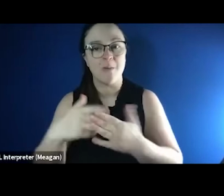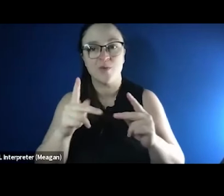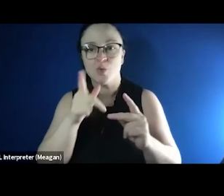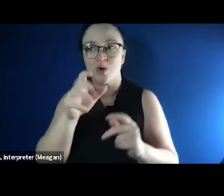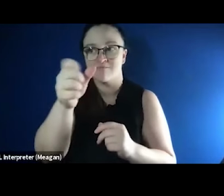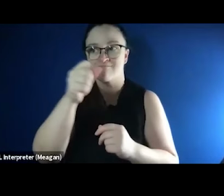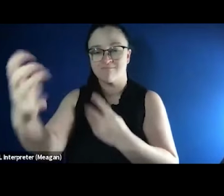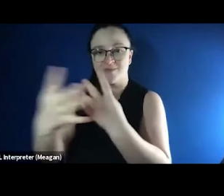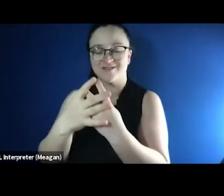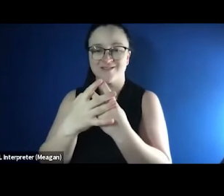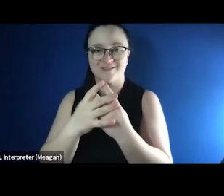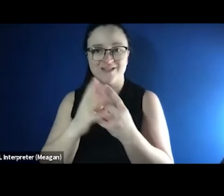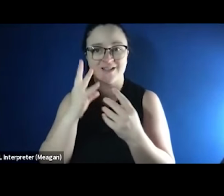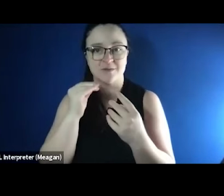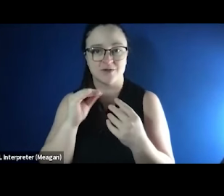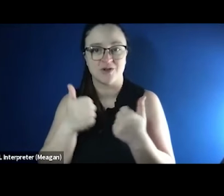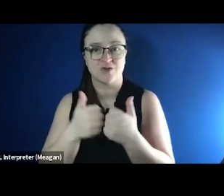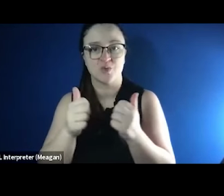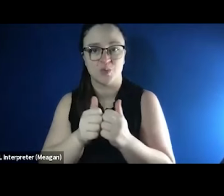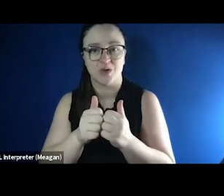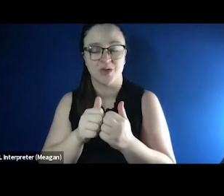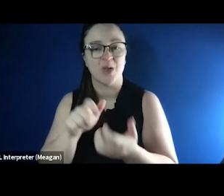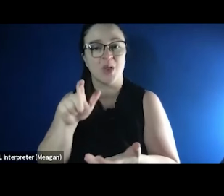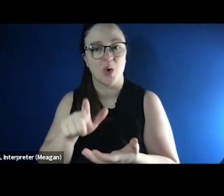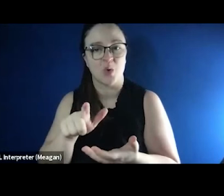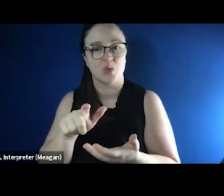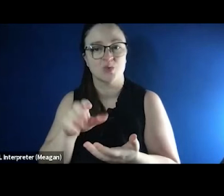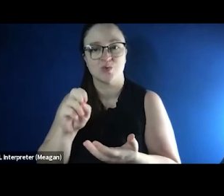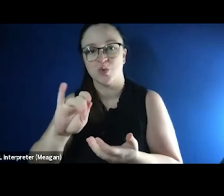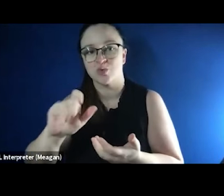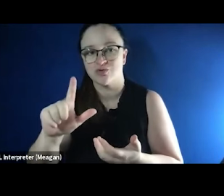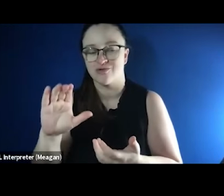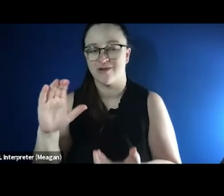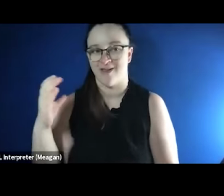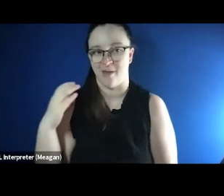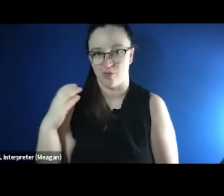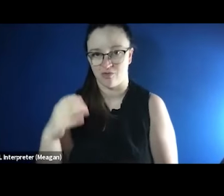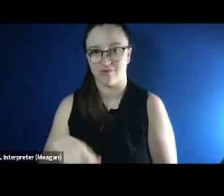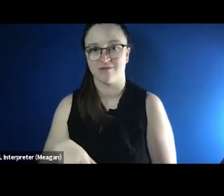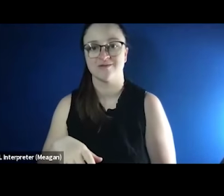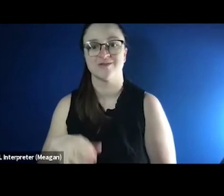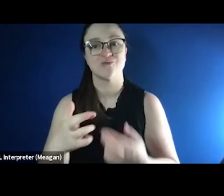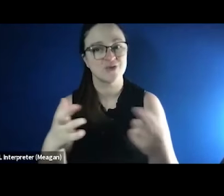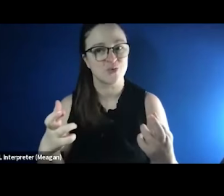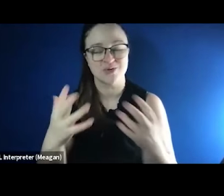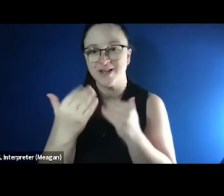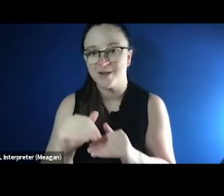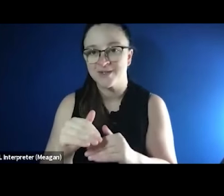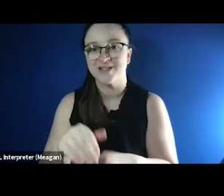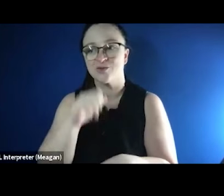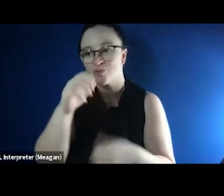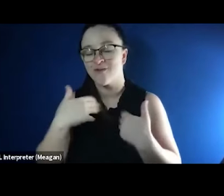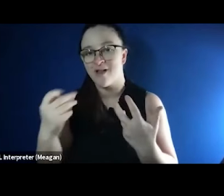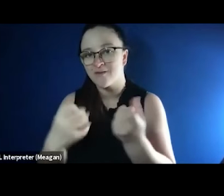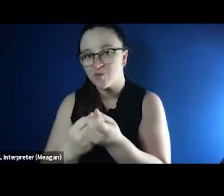face challenges with low social capital. Their networks are small. They're often drawing from limited resources among their loved ones as well. But older